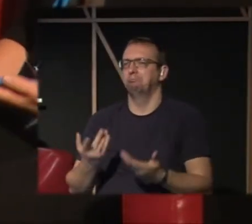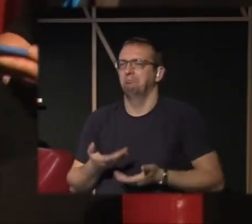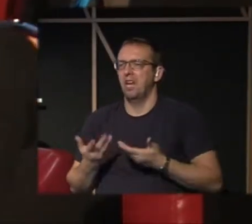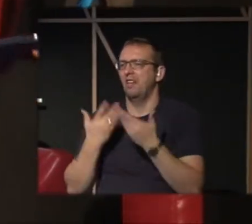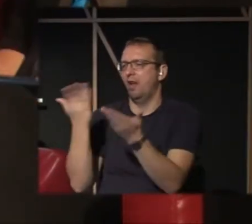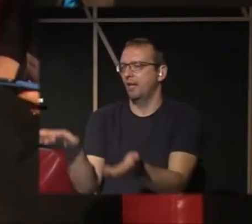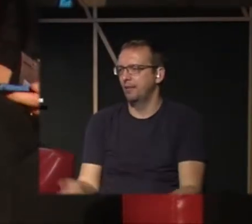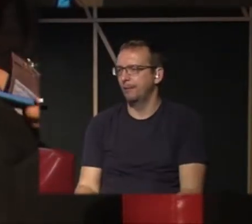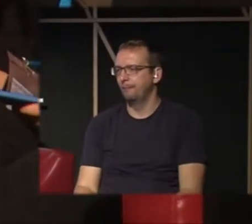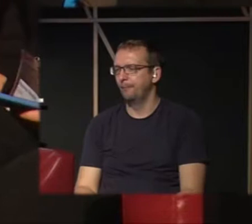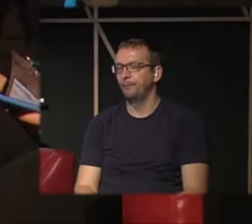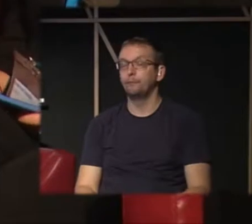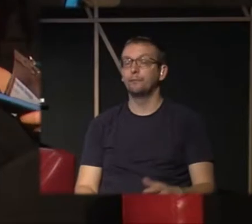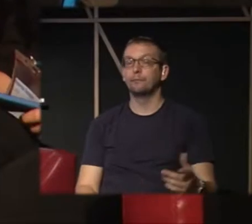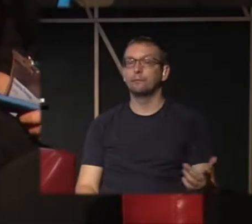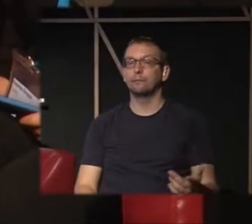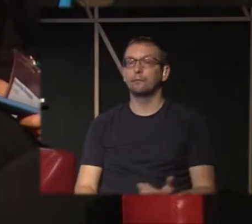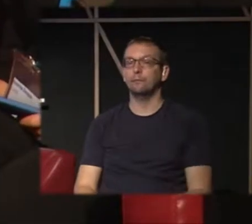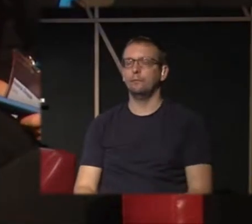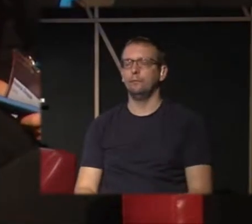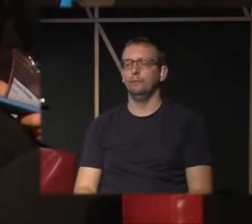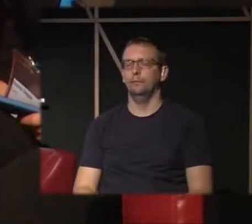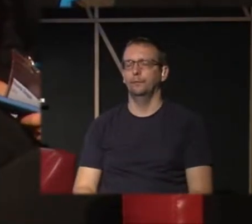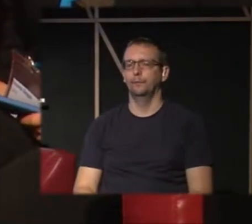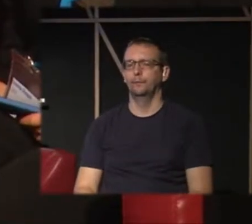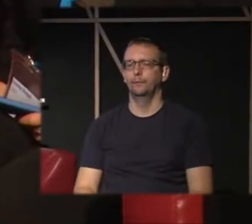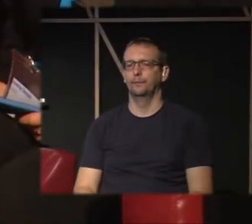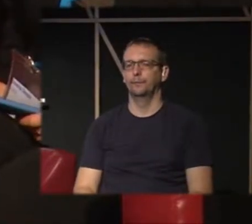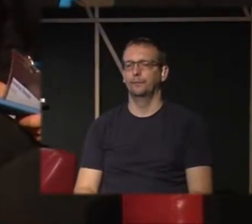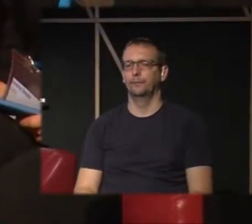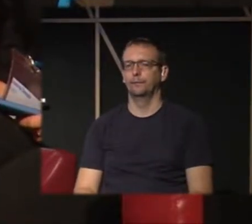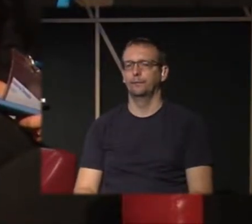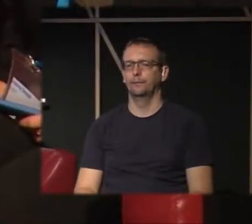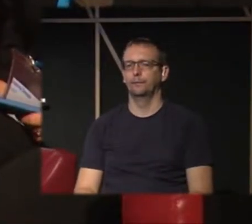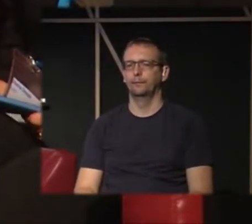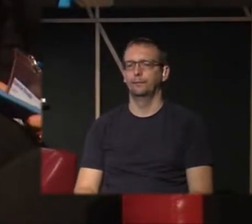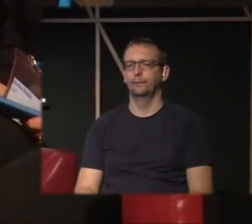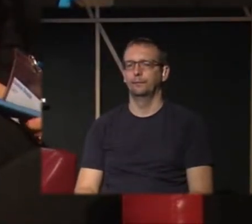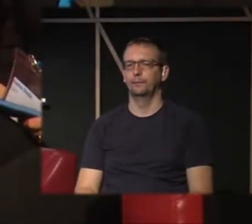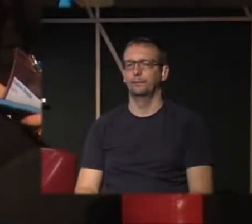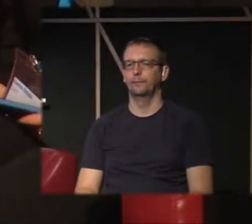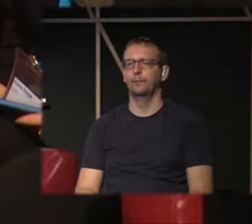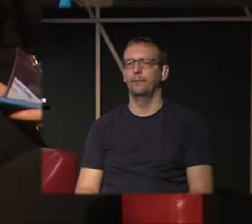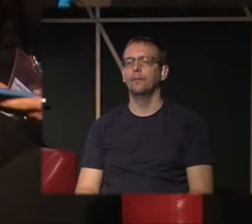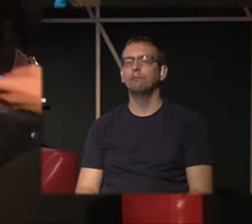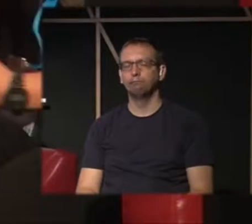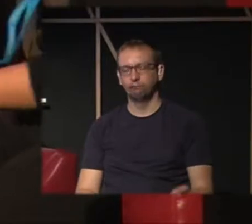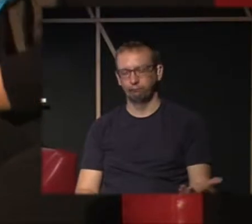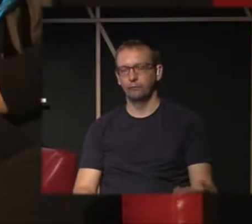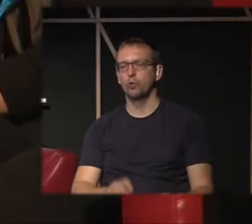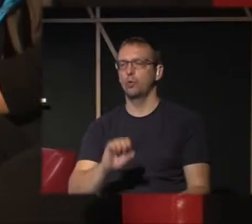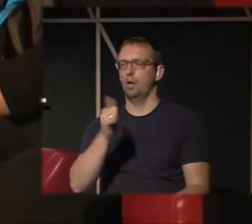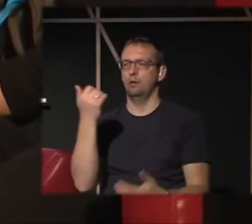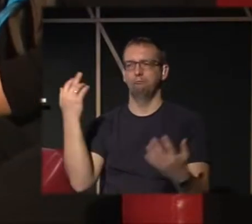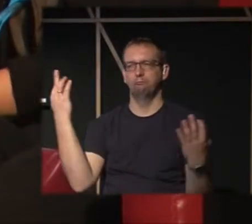be kits. So for national associations, I'd say have a look at your kit guidance. And for clubs, I would say when